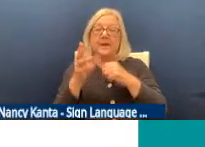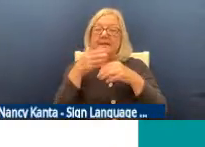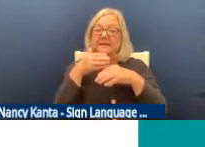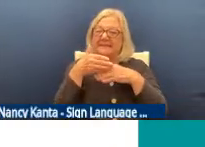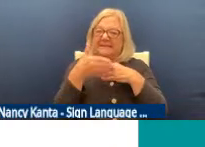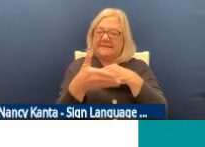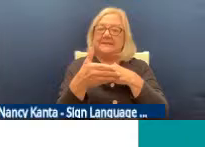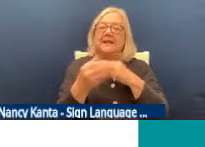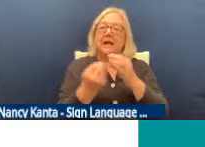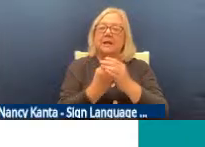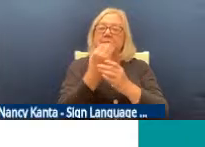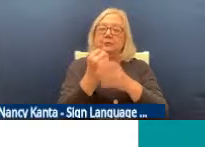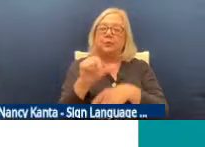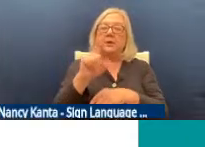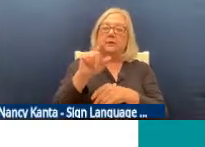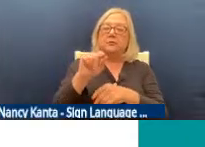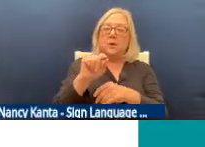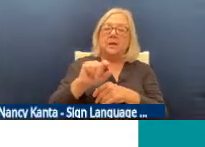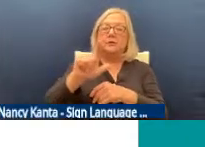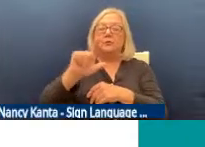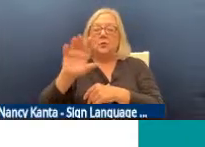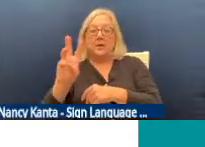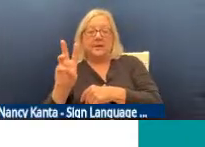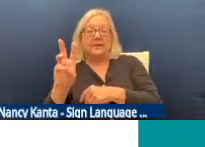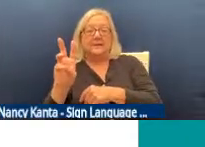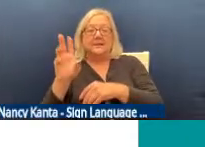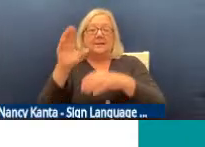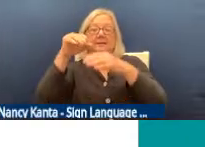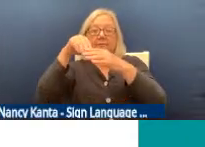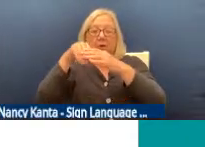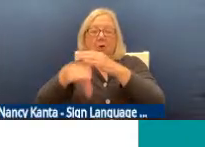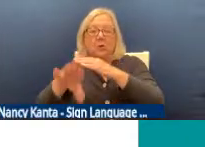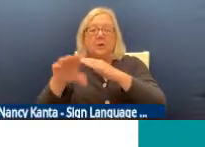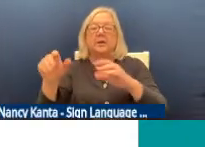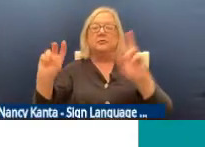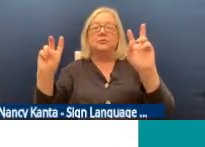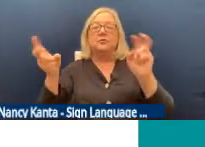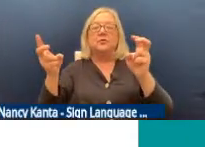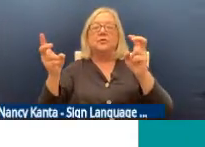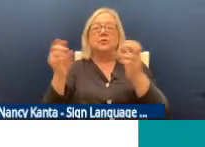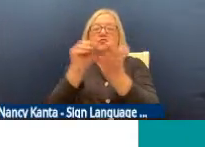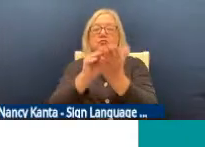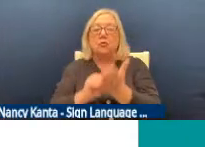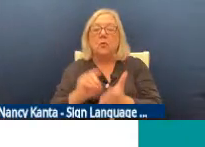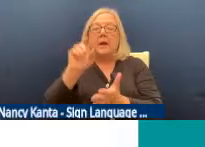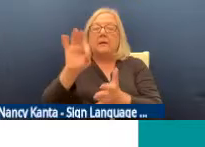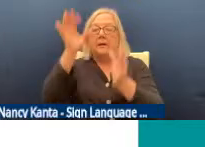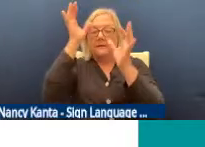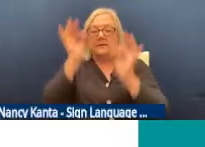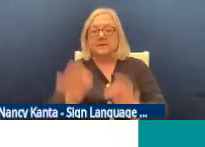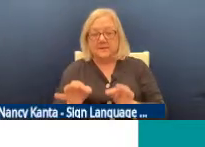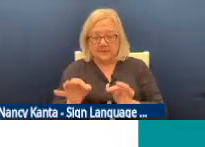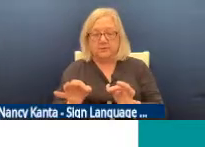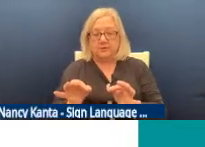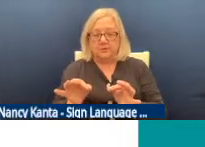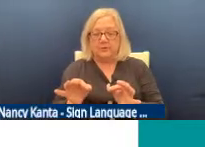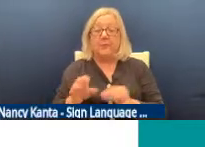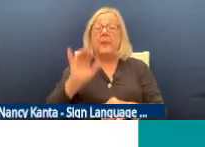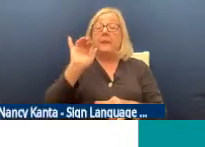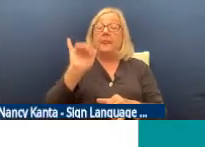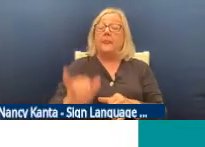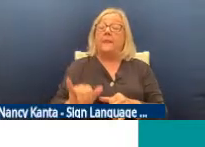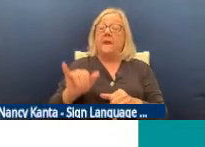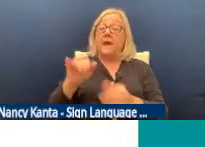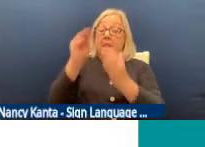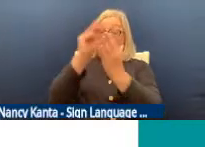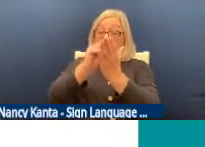spring of 2026, getting to the record of decision. And as many of you know, that record of decision will then allow us